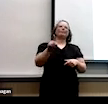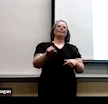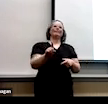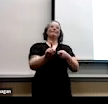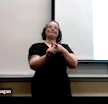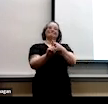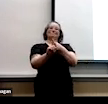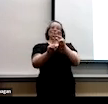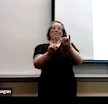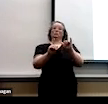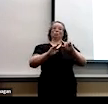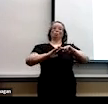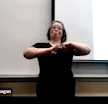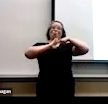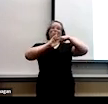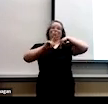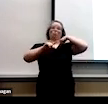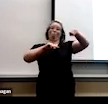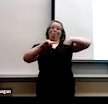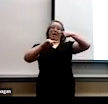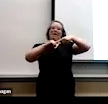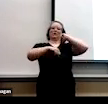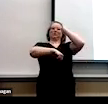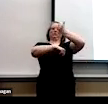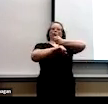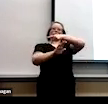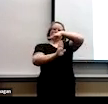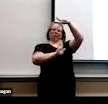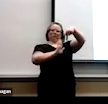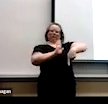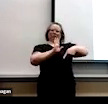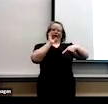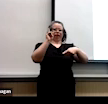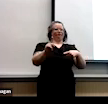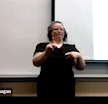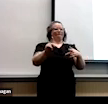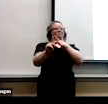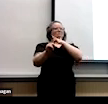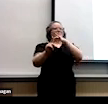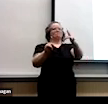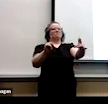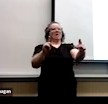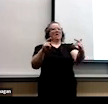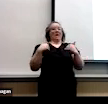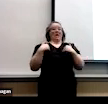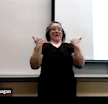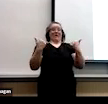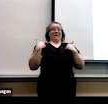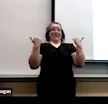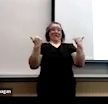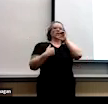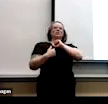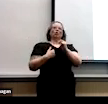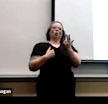to, I don't know who our oldest one is anymore, around 80, something like that, so quite an age spectrum.